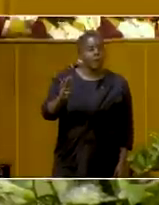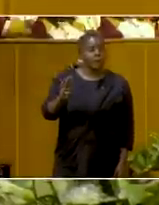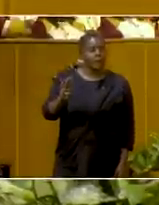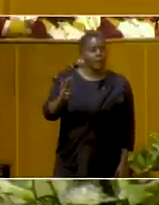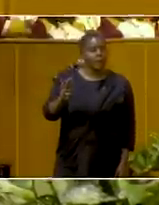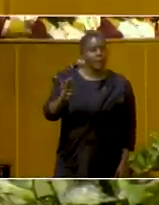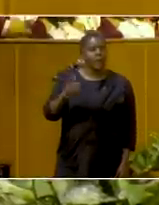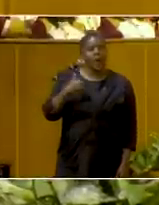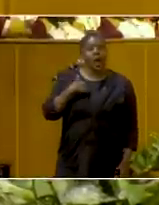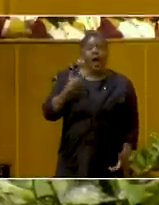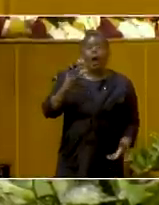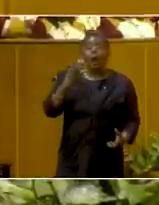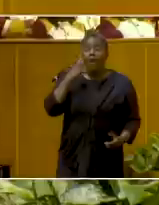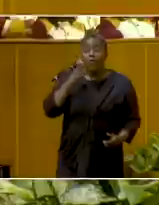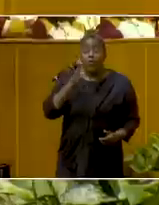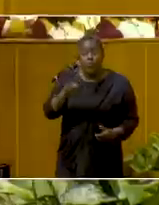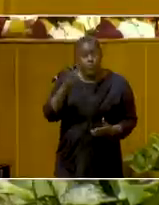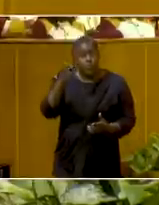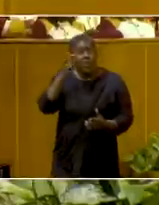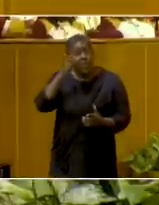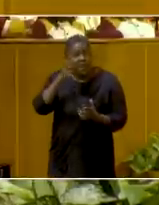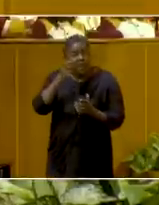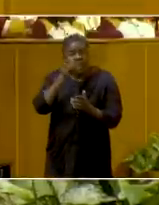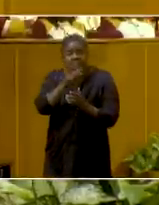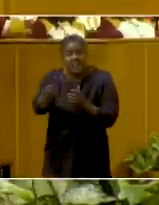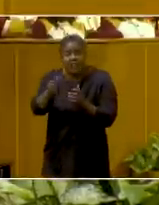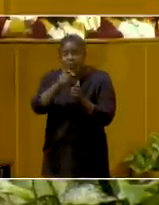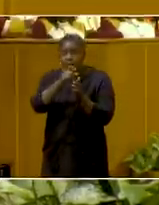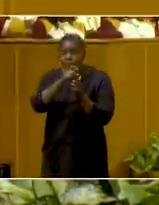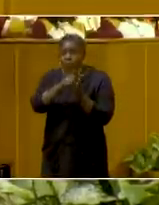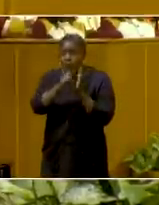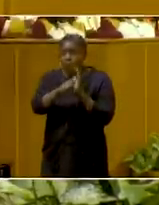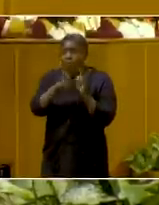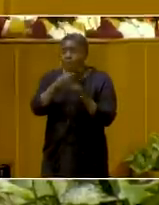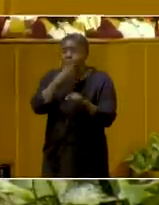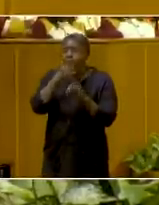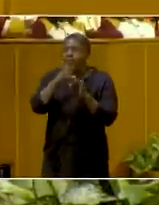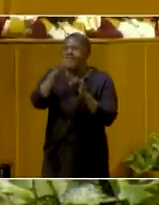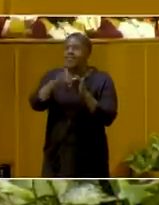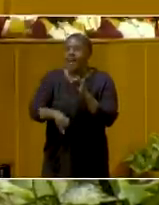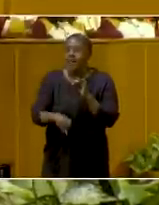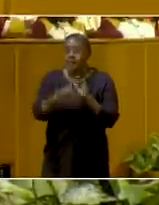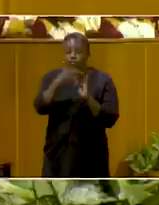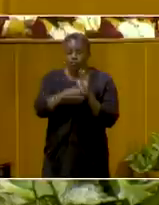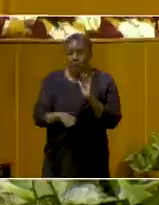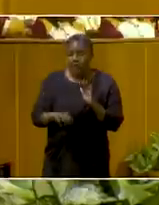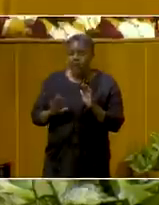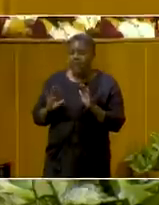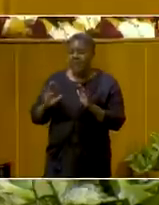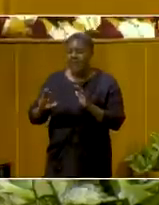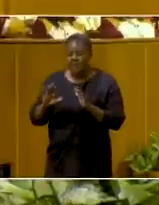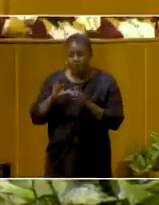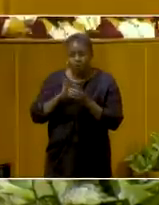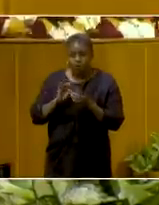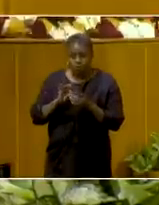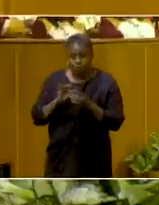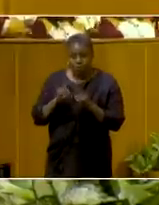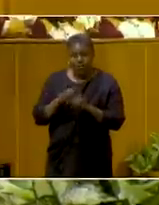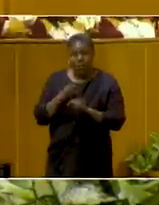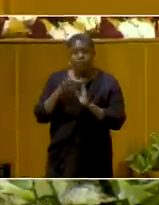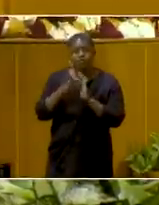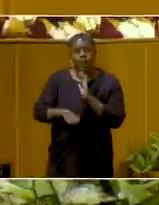And I want you to hear a few verses from the last chapter of Job's story in chapter